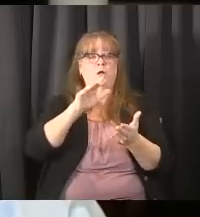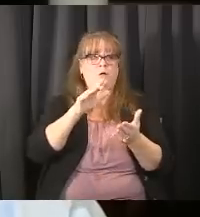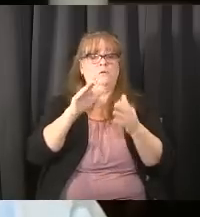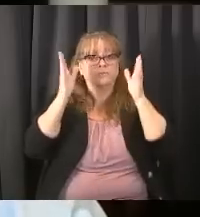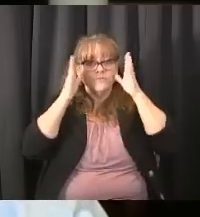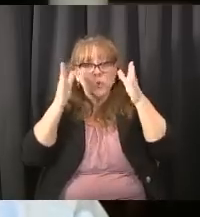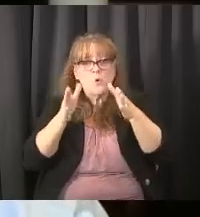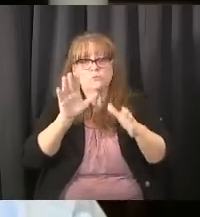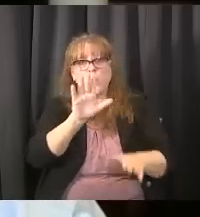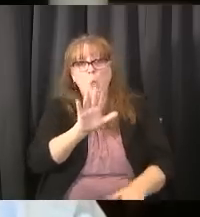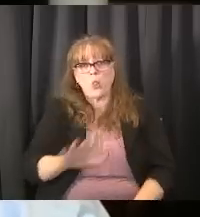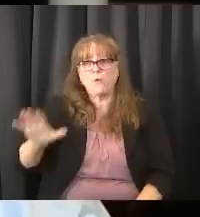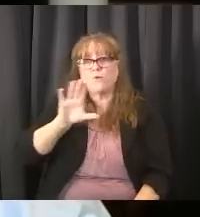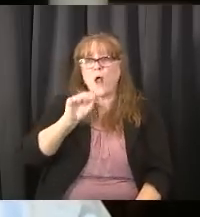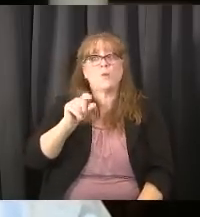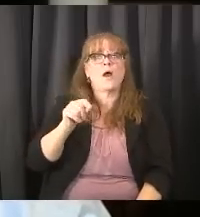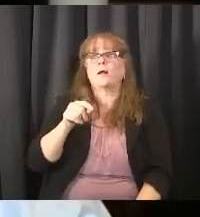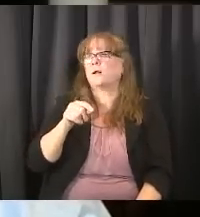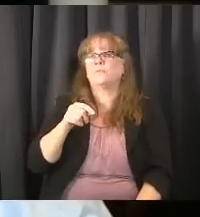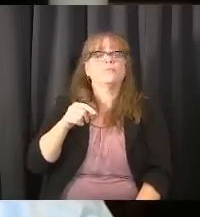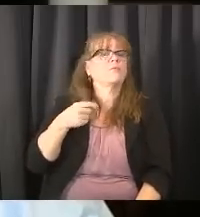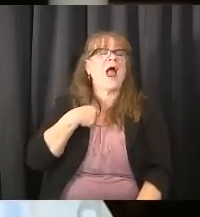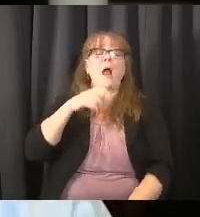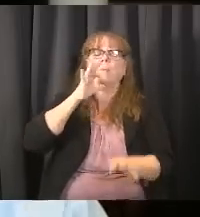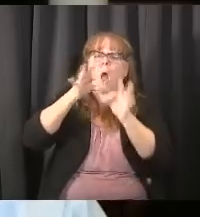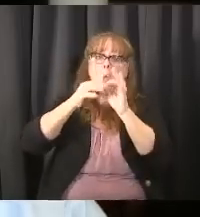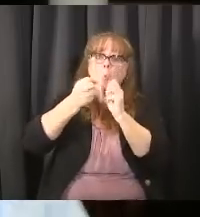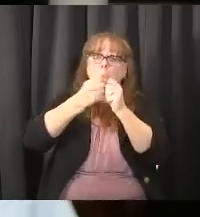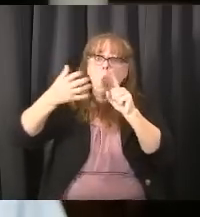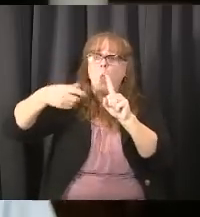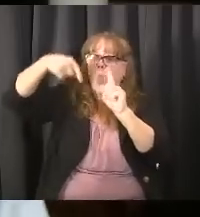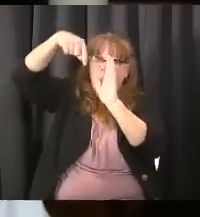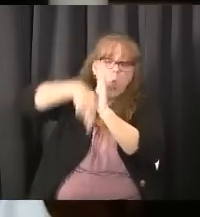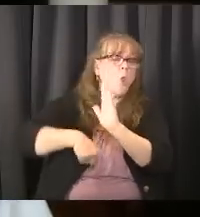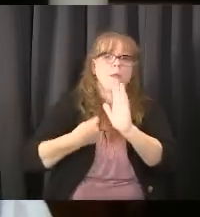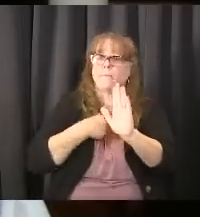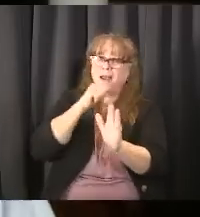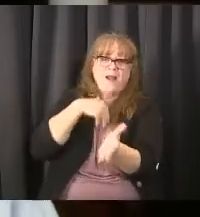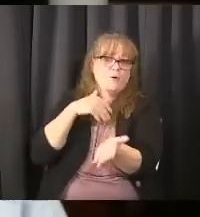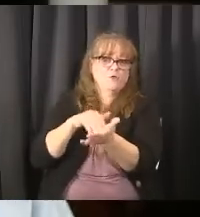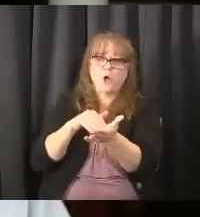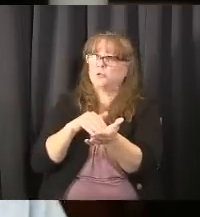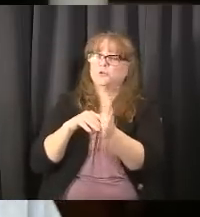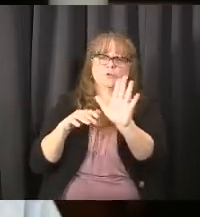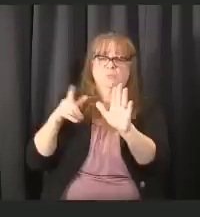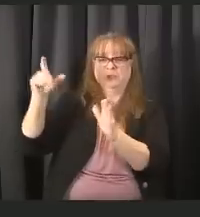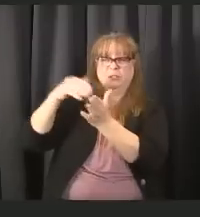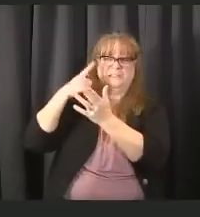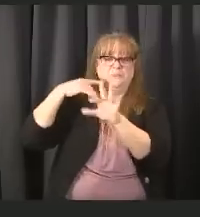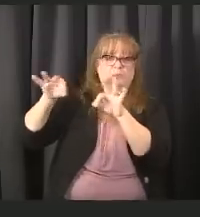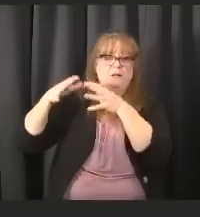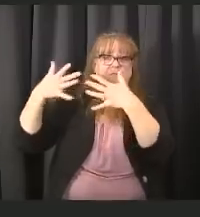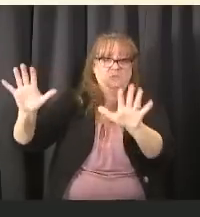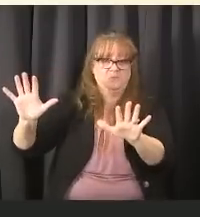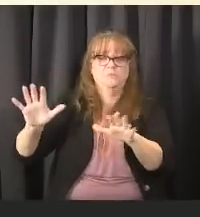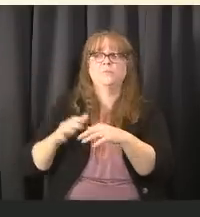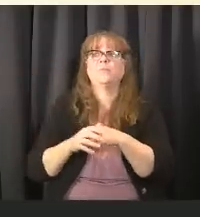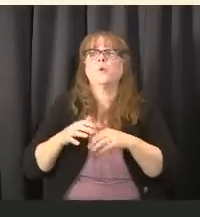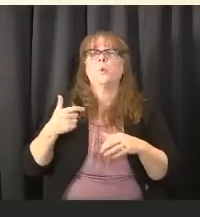community health centers. The governor has already given you a good indication of what we do. What I would like to say